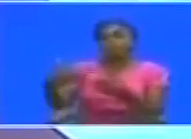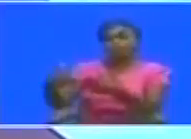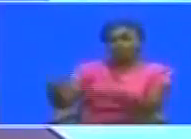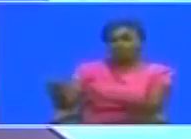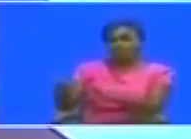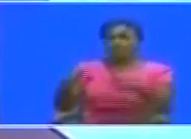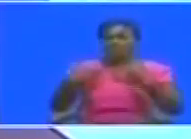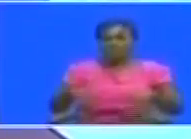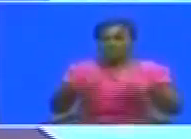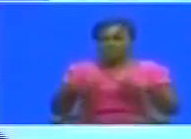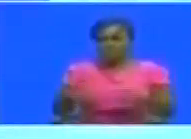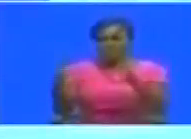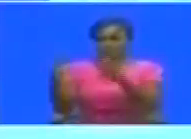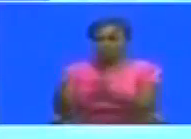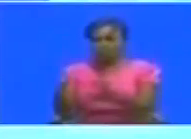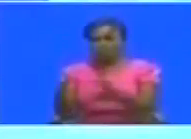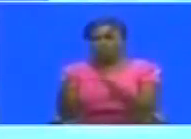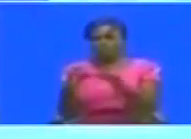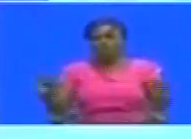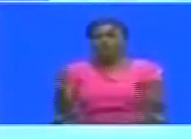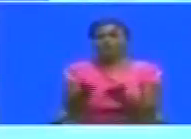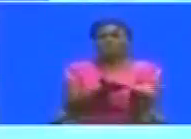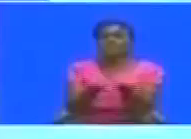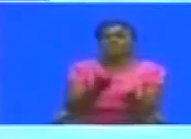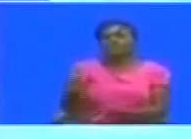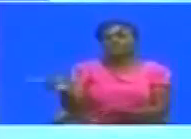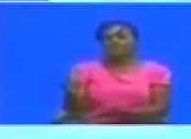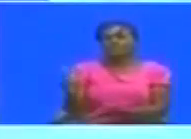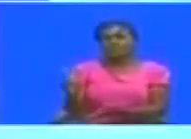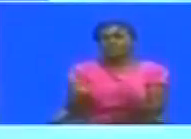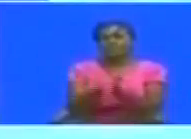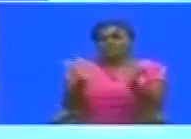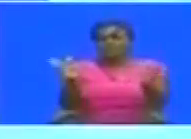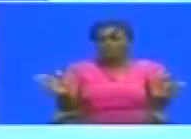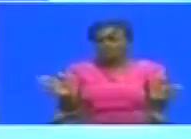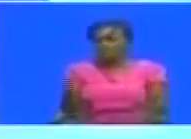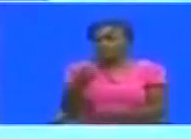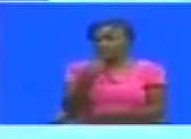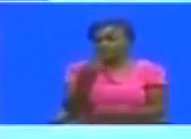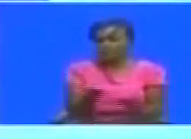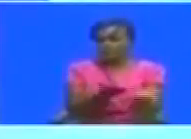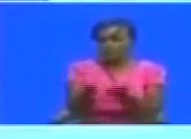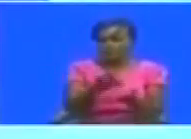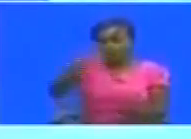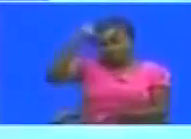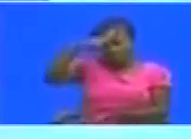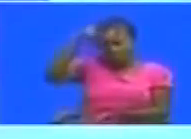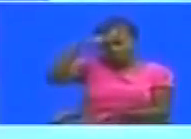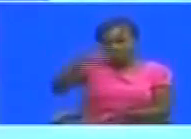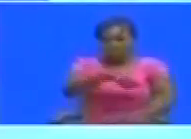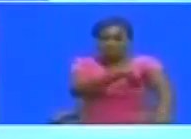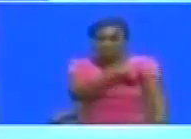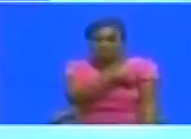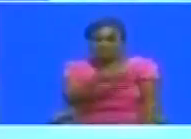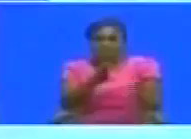a people revolution against long-serving President Museveni. General Sejjusa previously served as intelligence chief